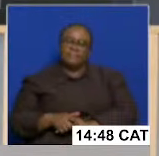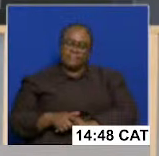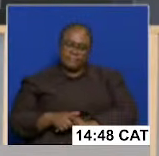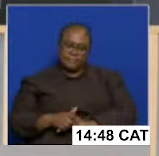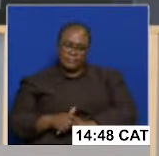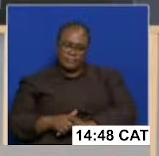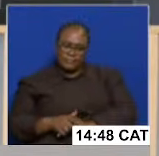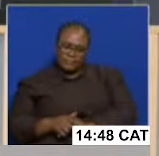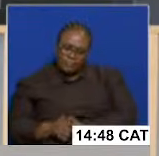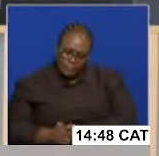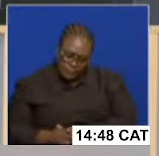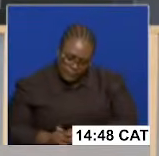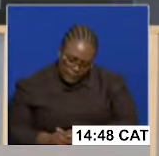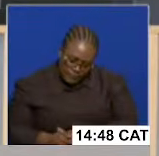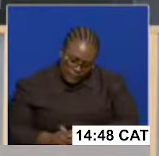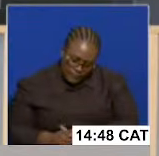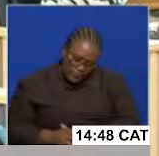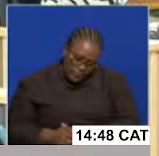Okay.